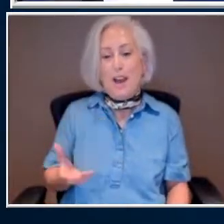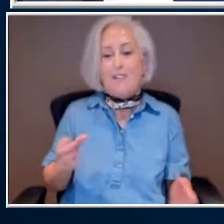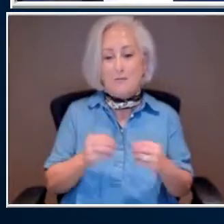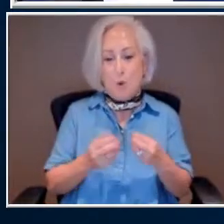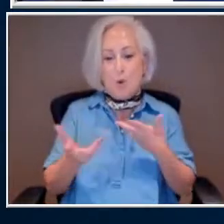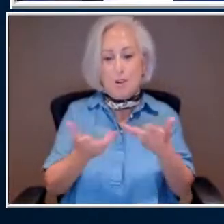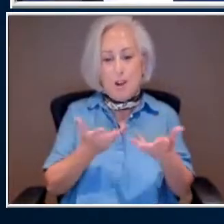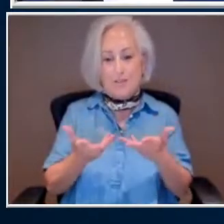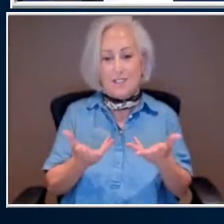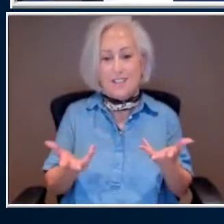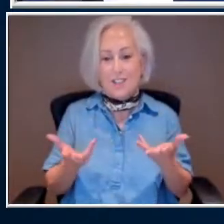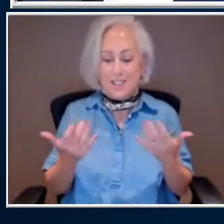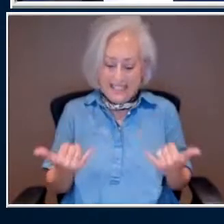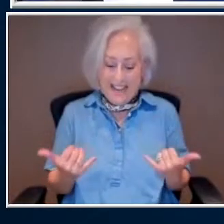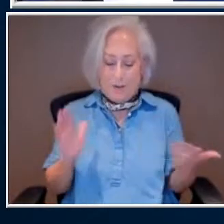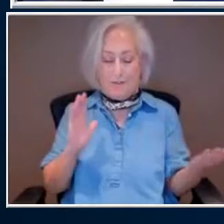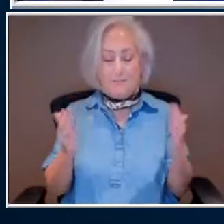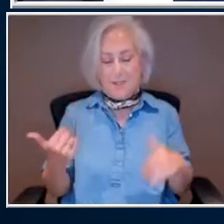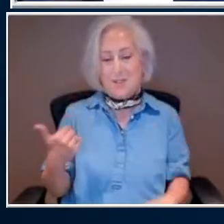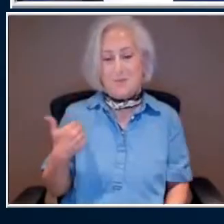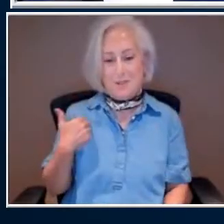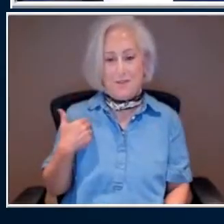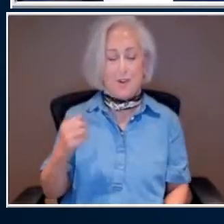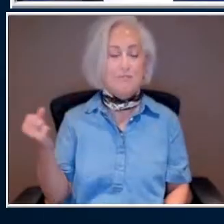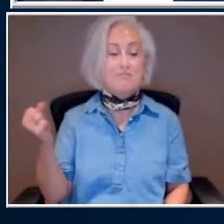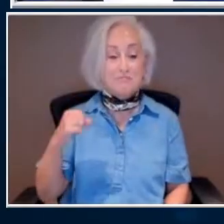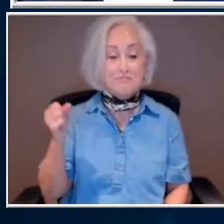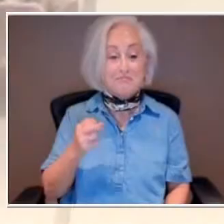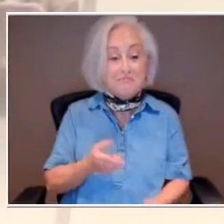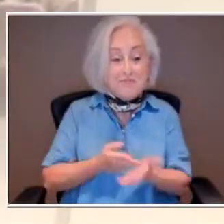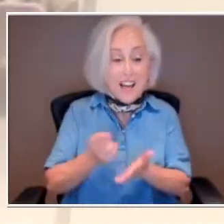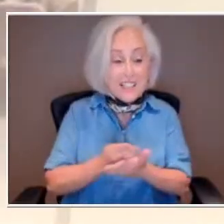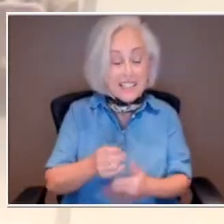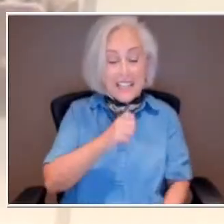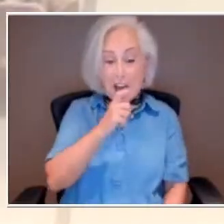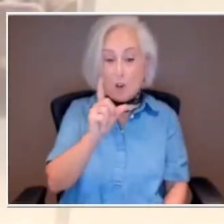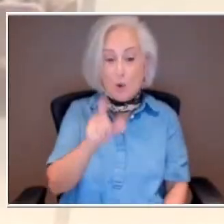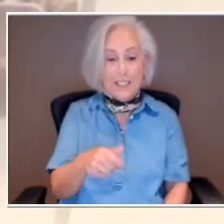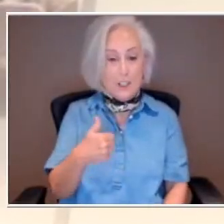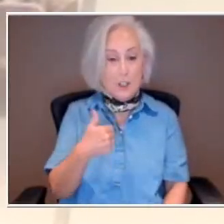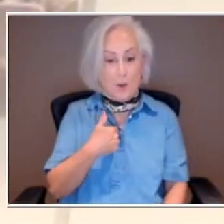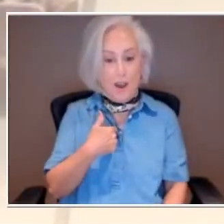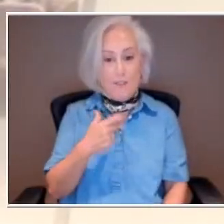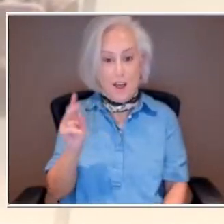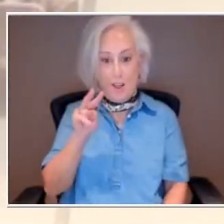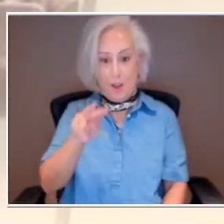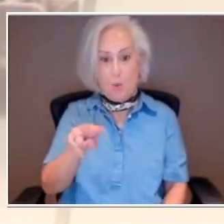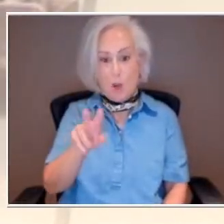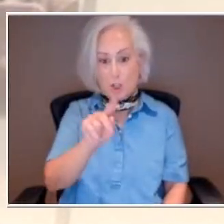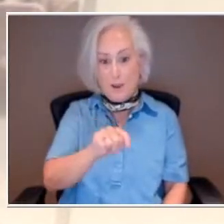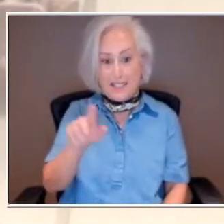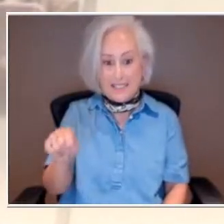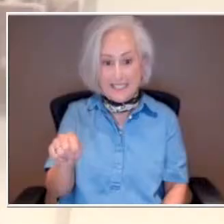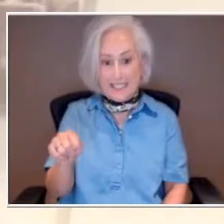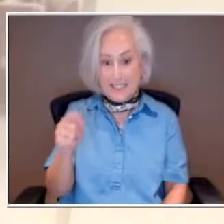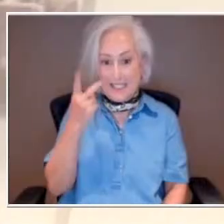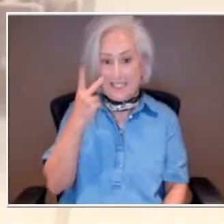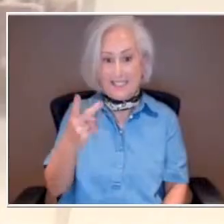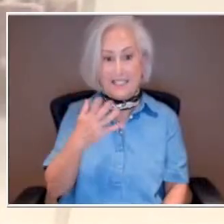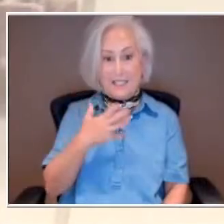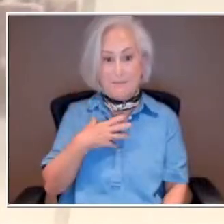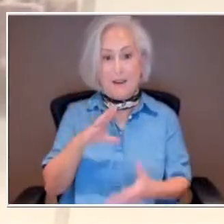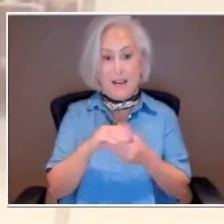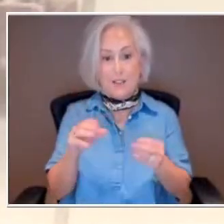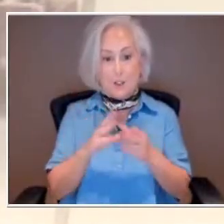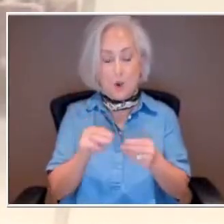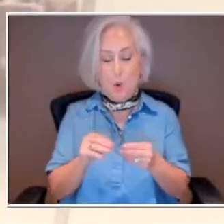ever. I do. And honestly, I don't even have to have them. They watch my TikToks and have seen my story and just go and